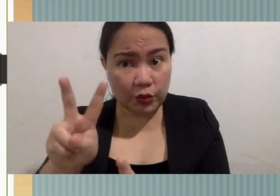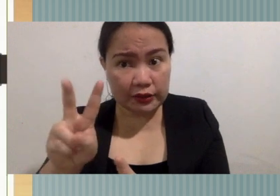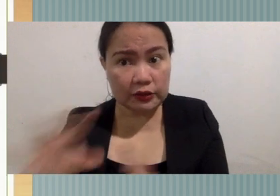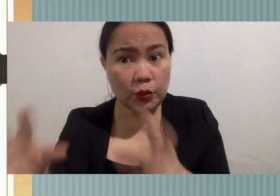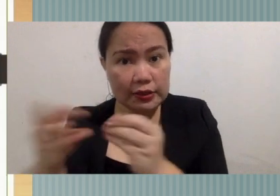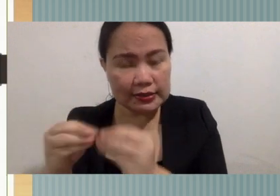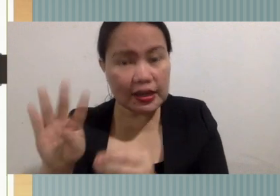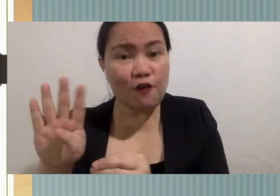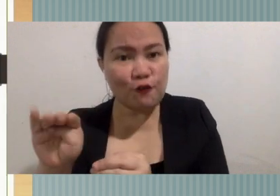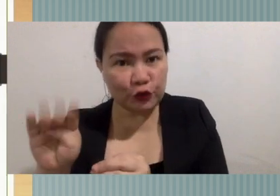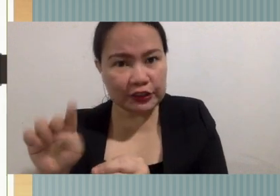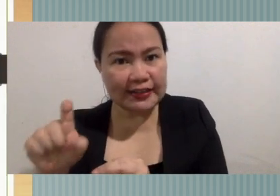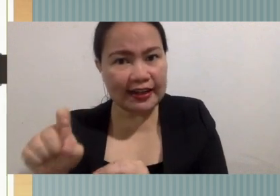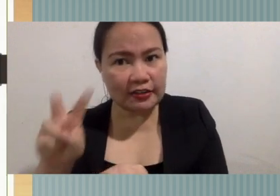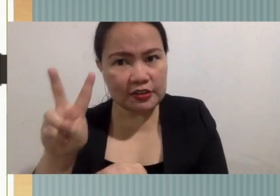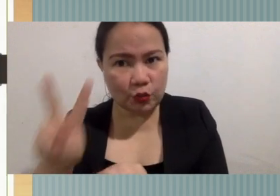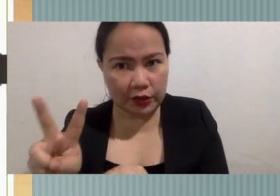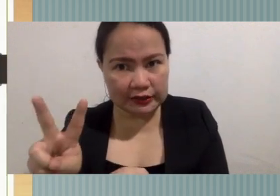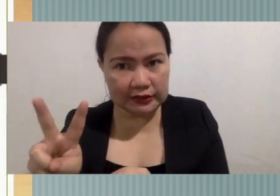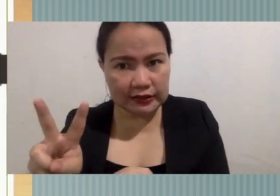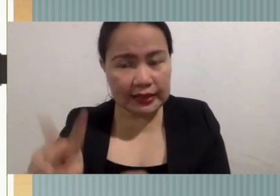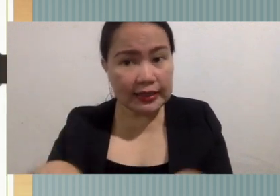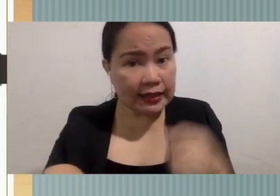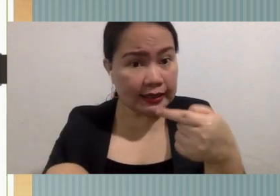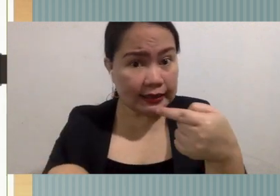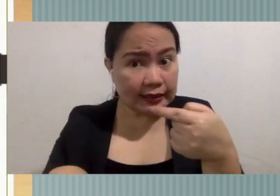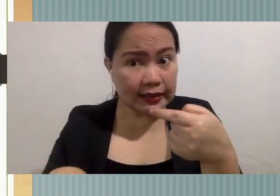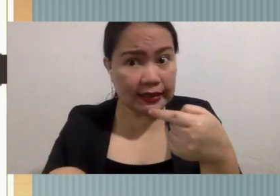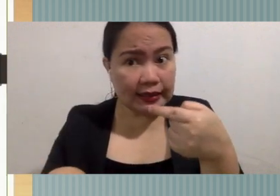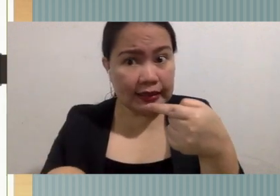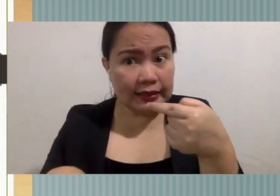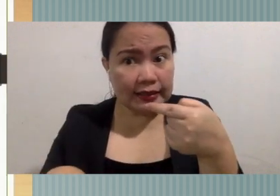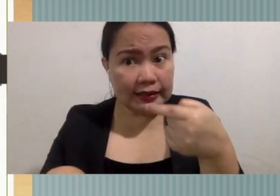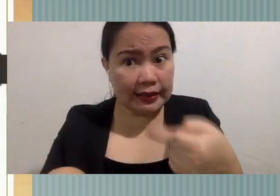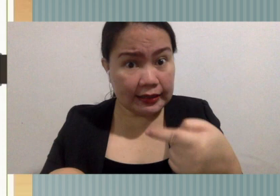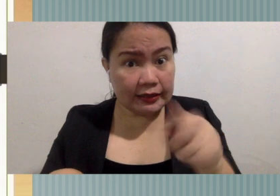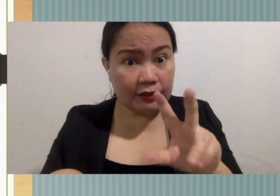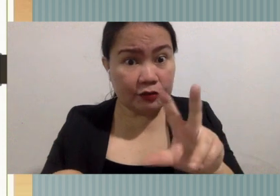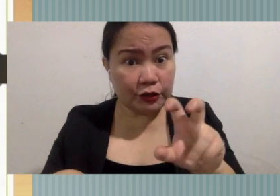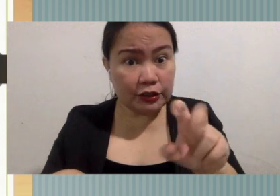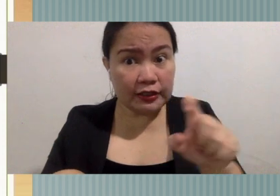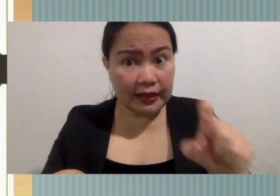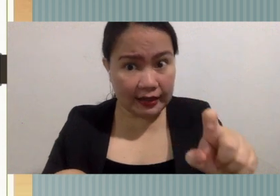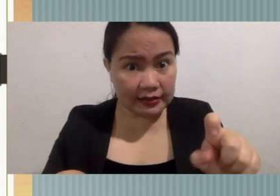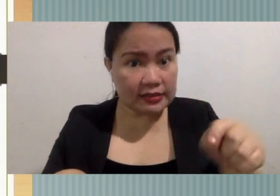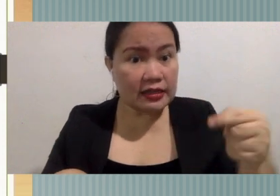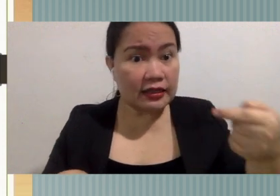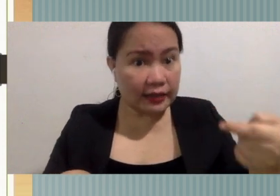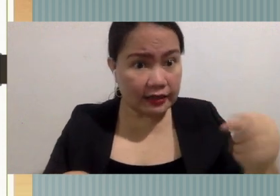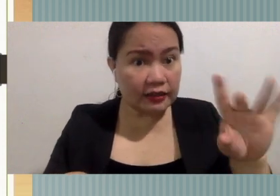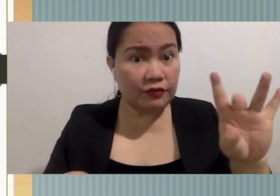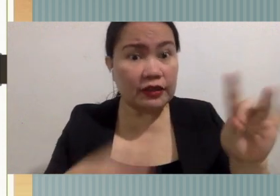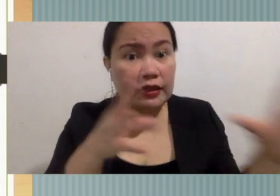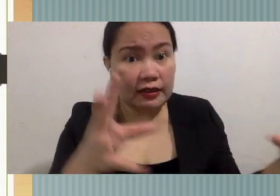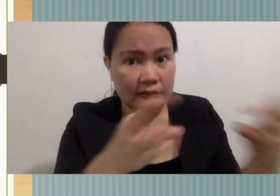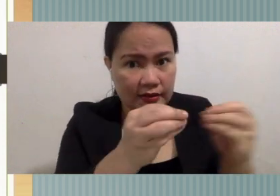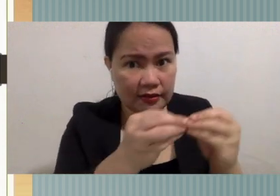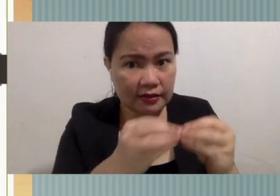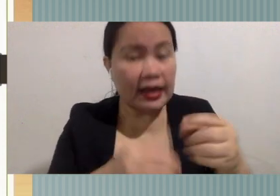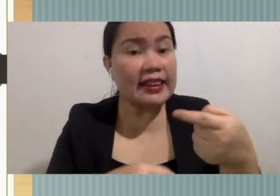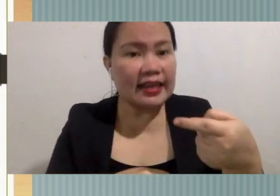plus 3x squared. At yung negative 21x ay galing naman kay